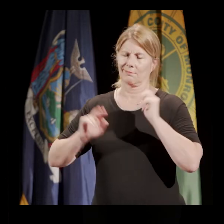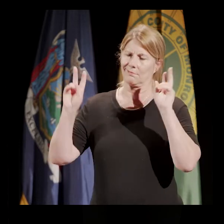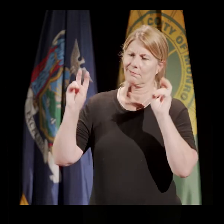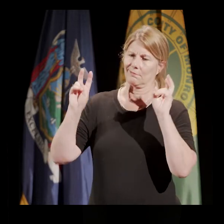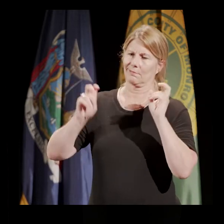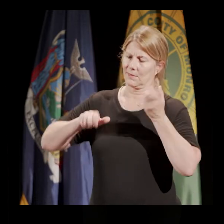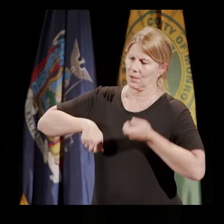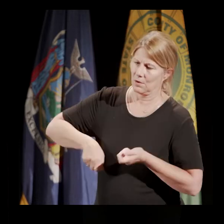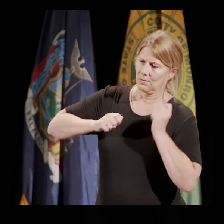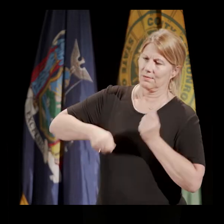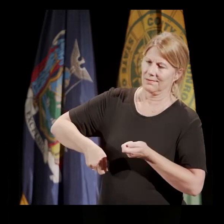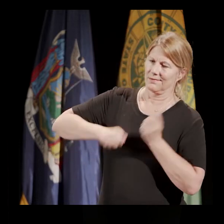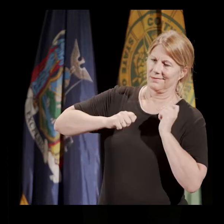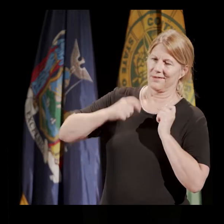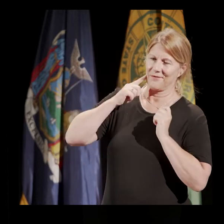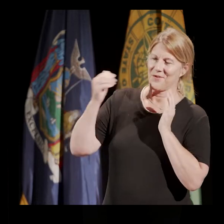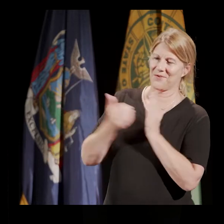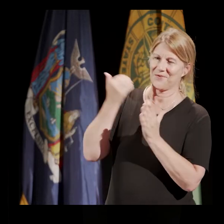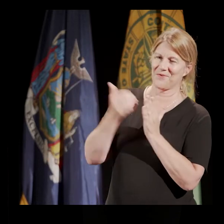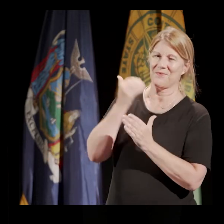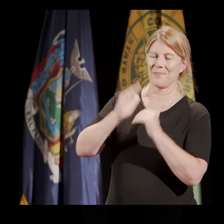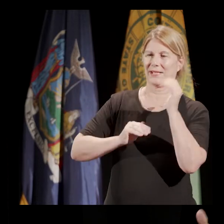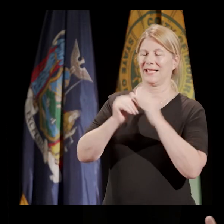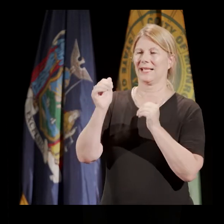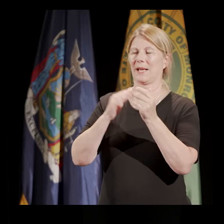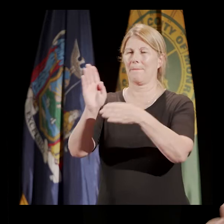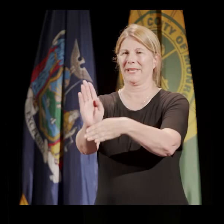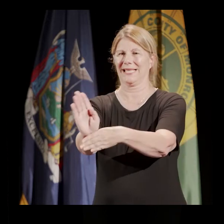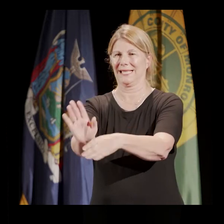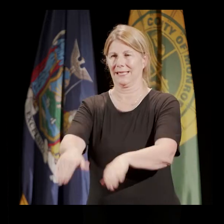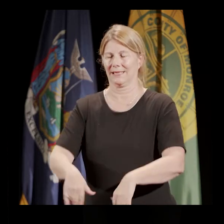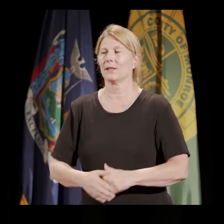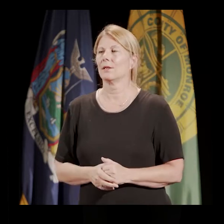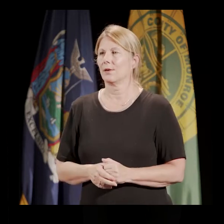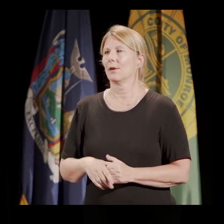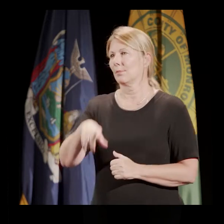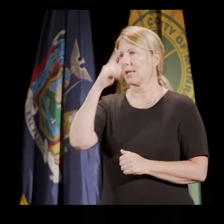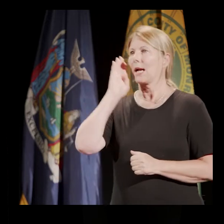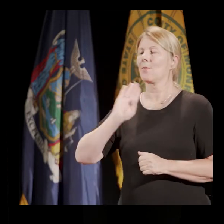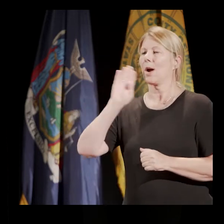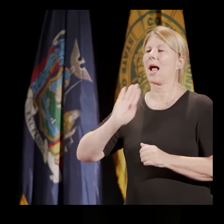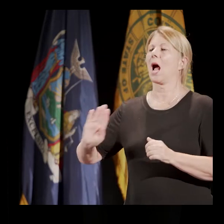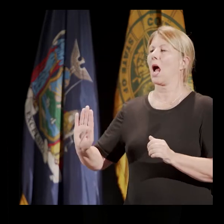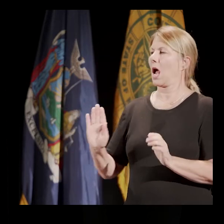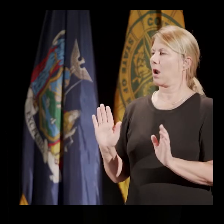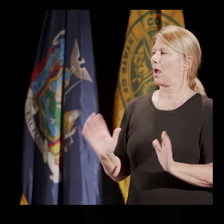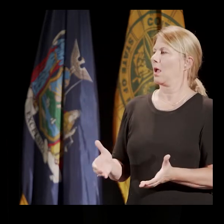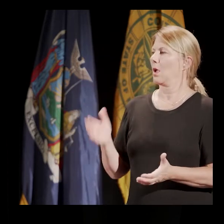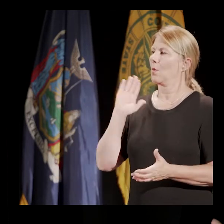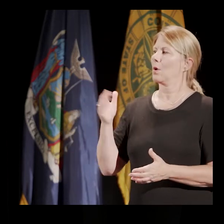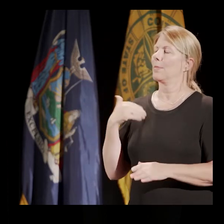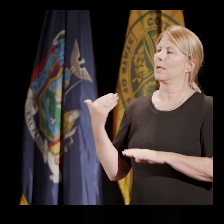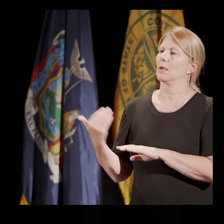land for new investment. Black and brown neighborhoods that were ripped apart by the Inner Loop are going to be restored with housing, boutique